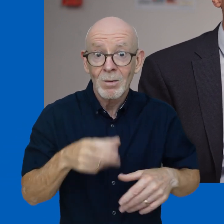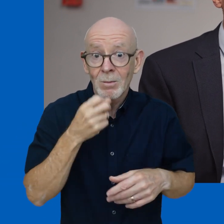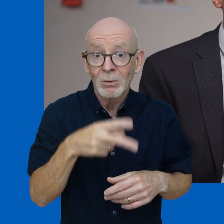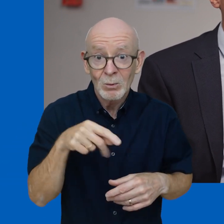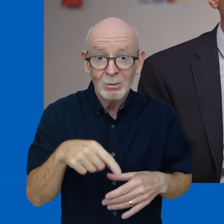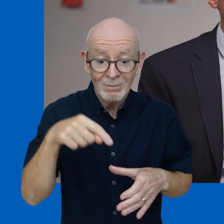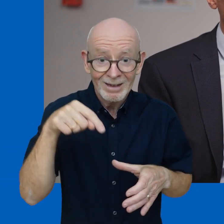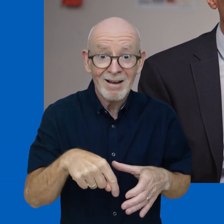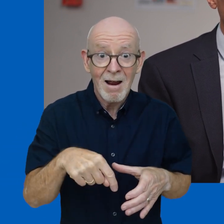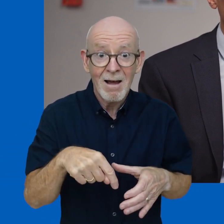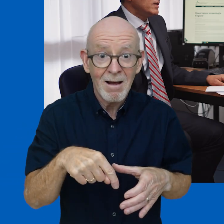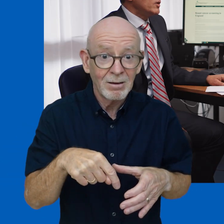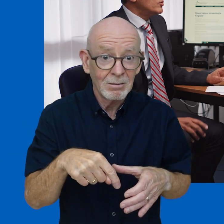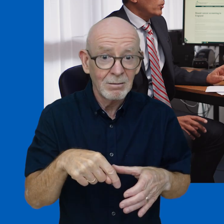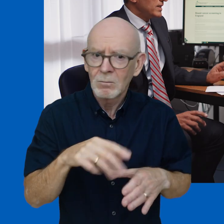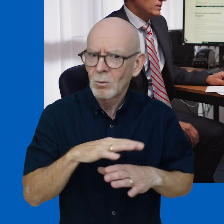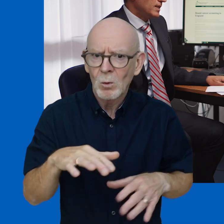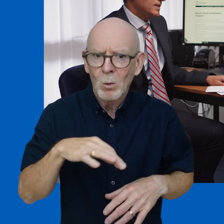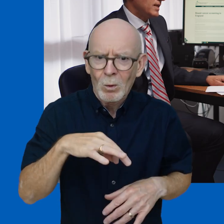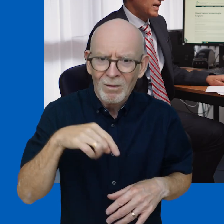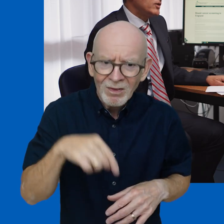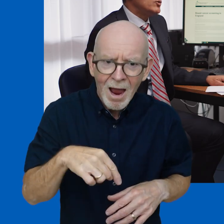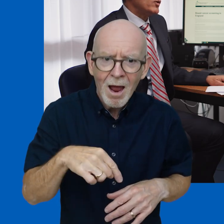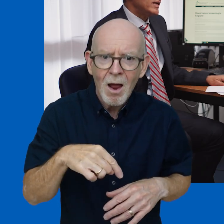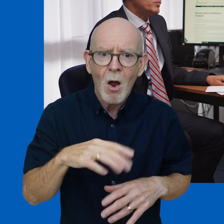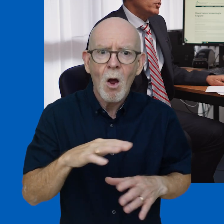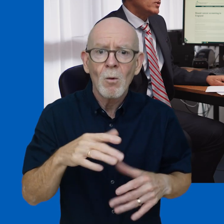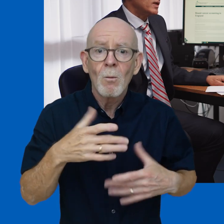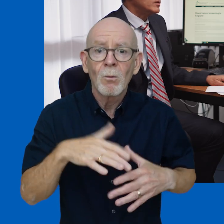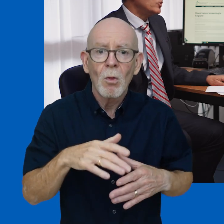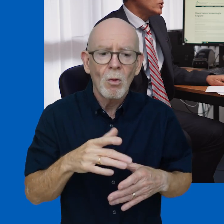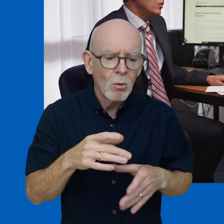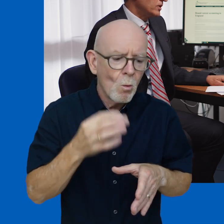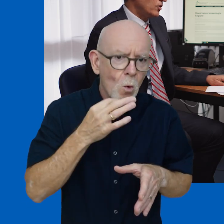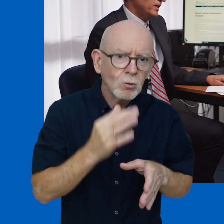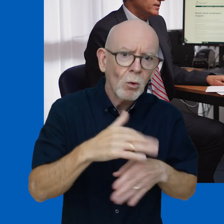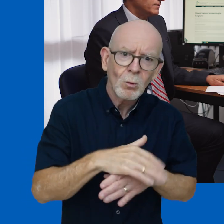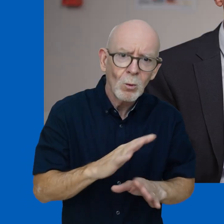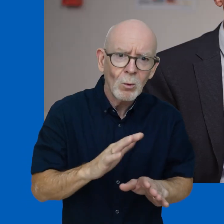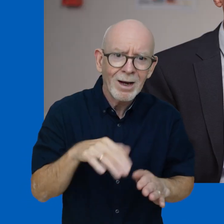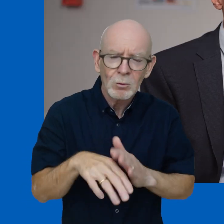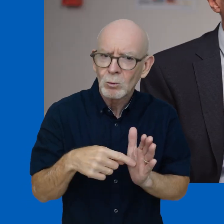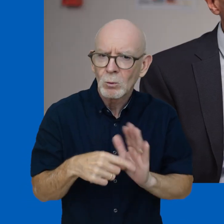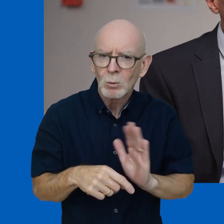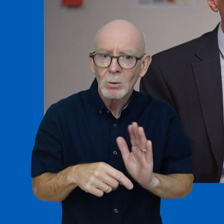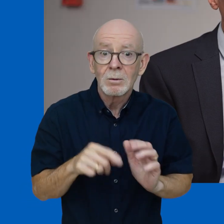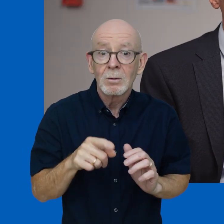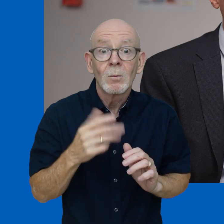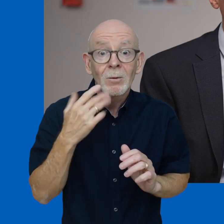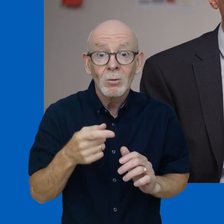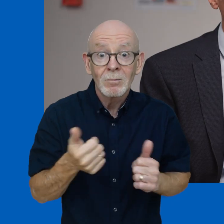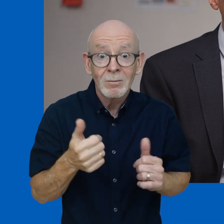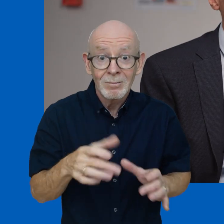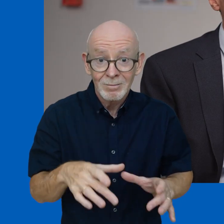then have poo into the container. Do not wee into the container and do not let your poo touch the water or the toilet. Once you've